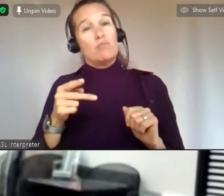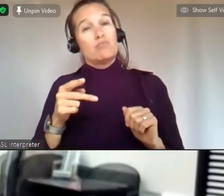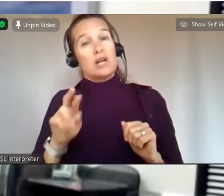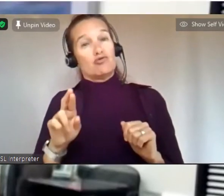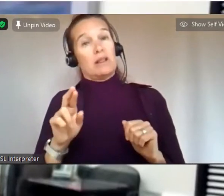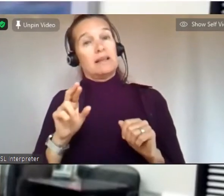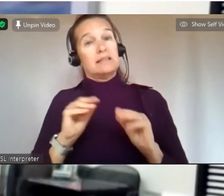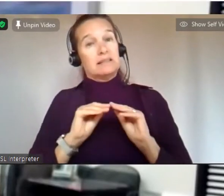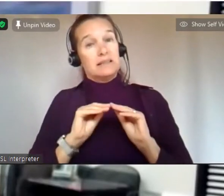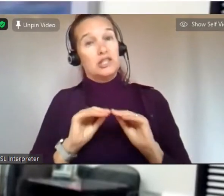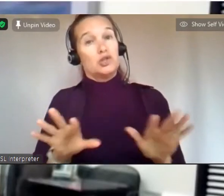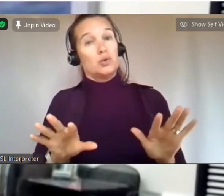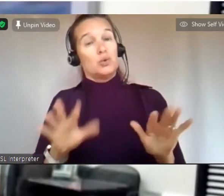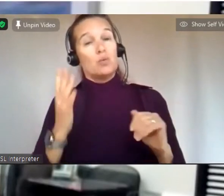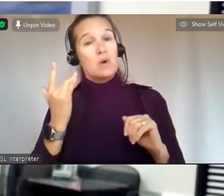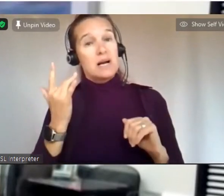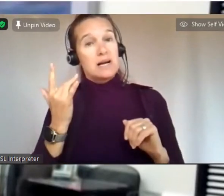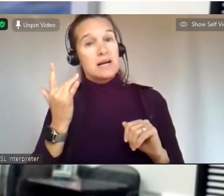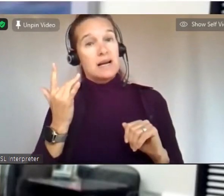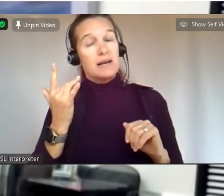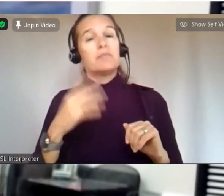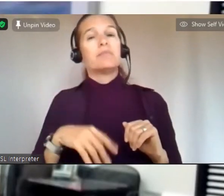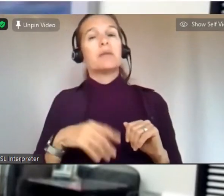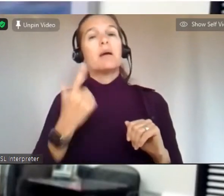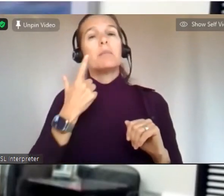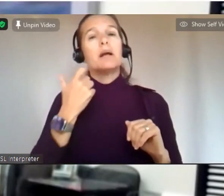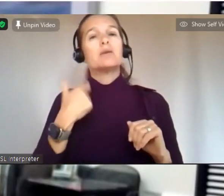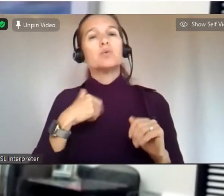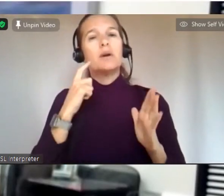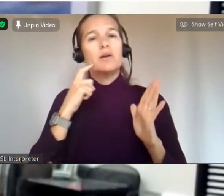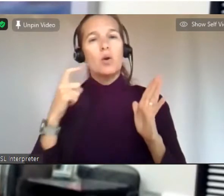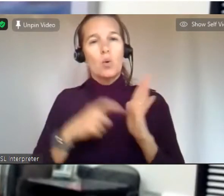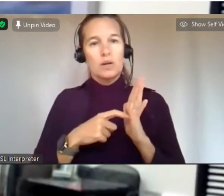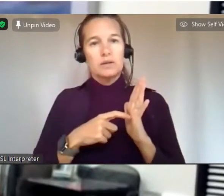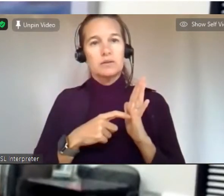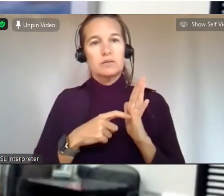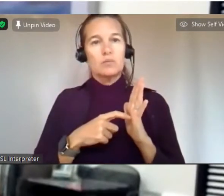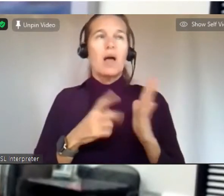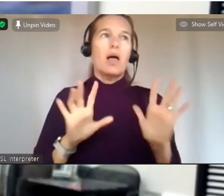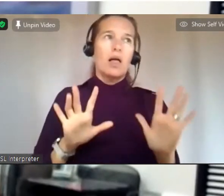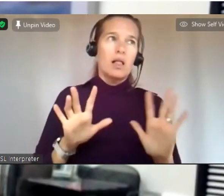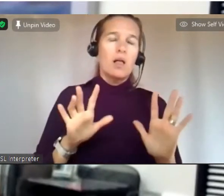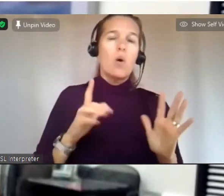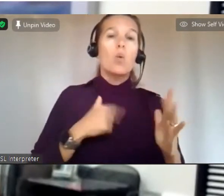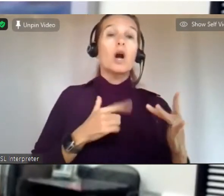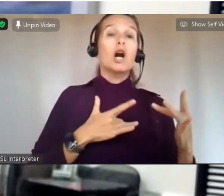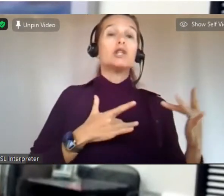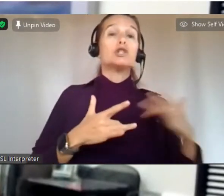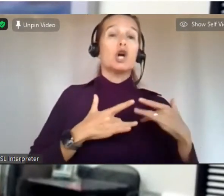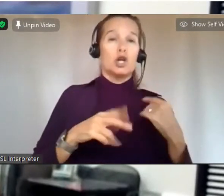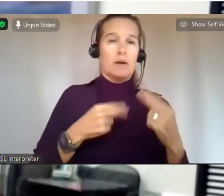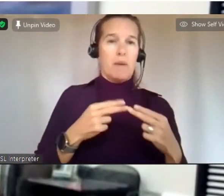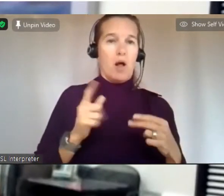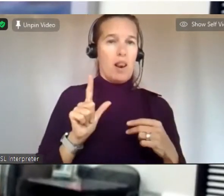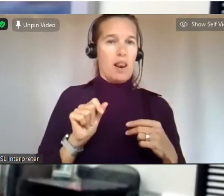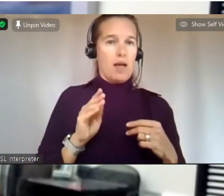issued earlier was also that not only are we seeing, are we worried about what's coming with this weekend, but we are seeing more